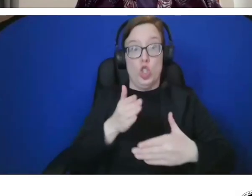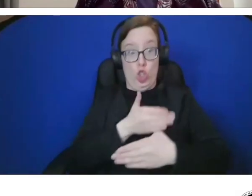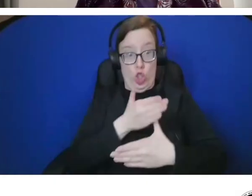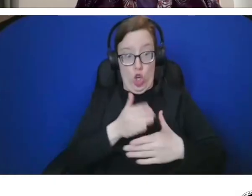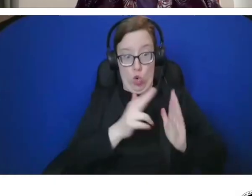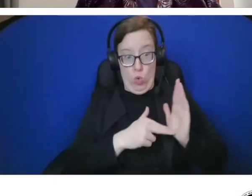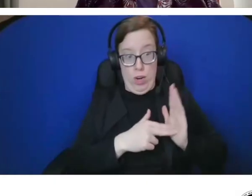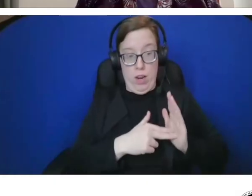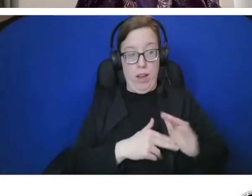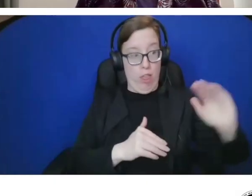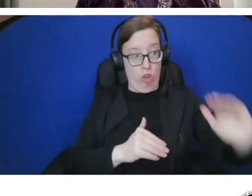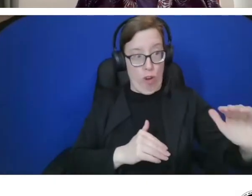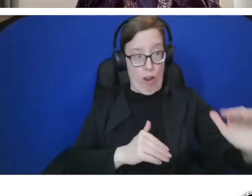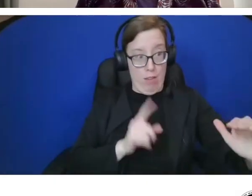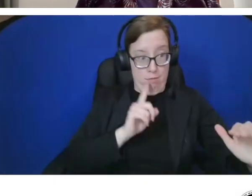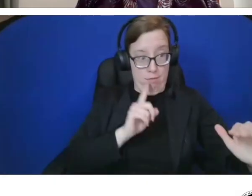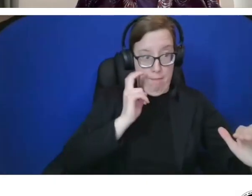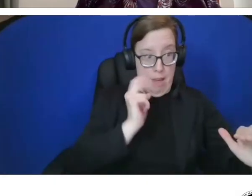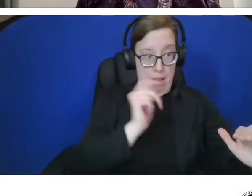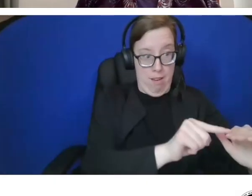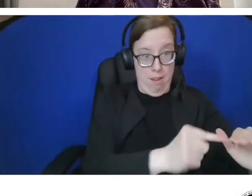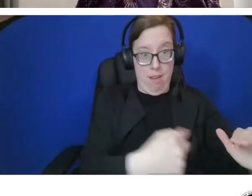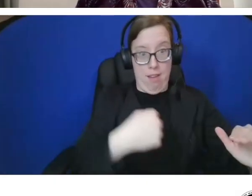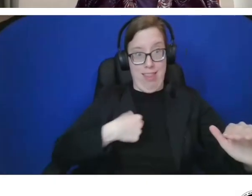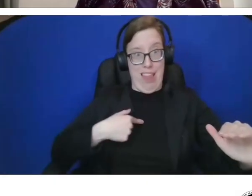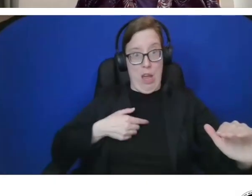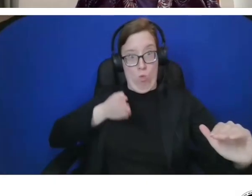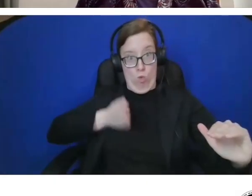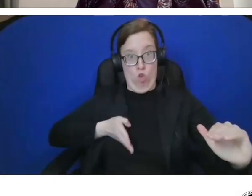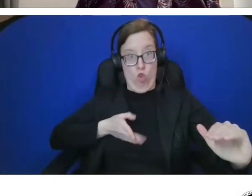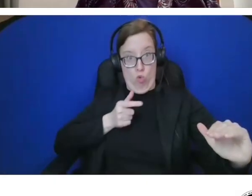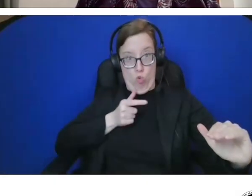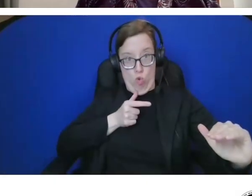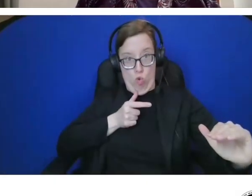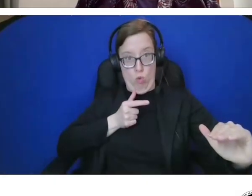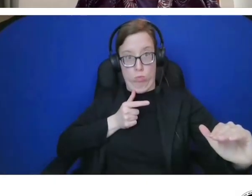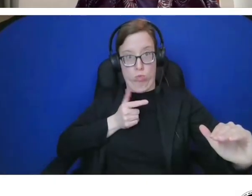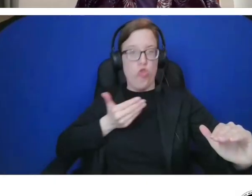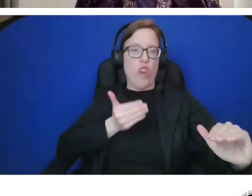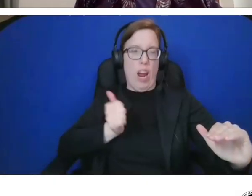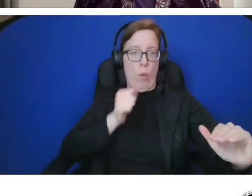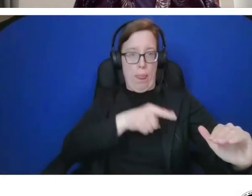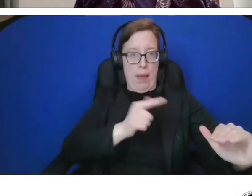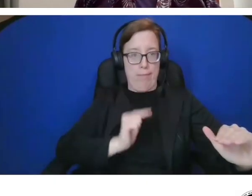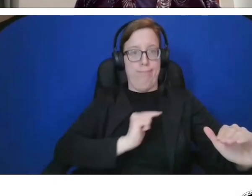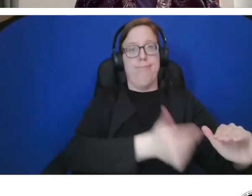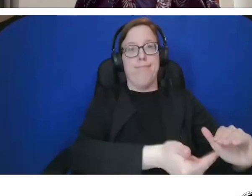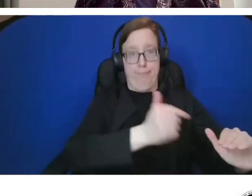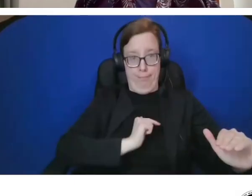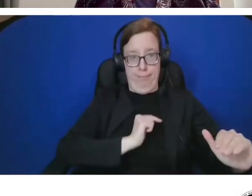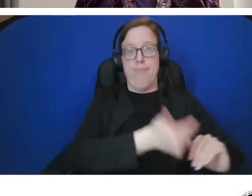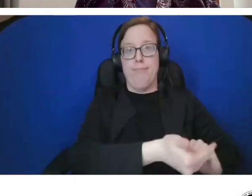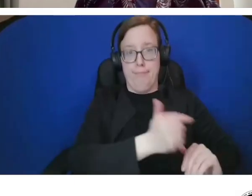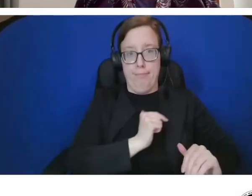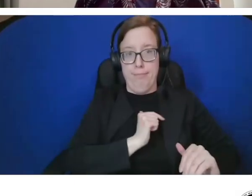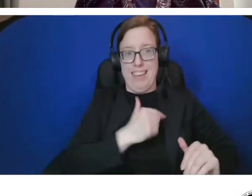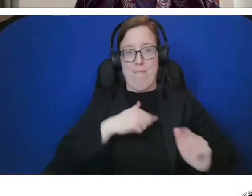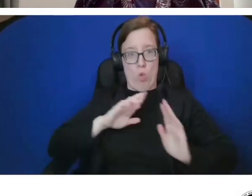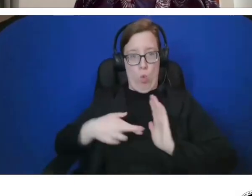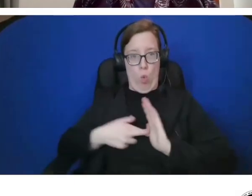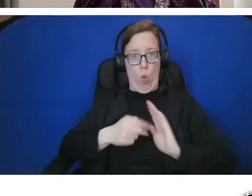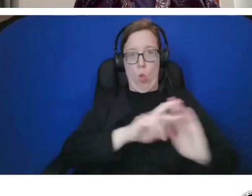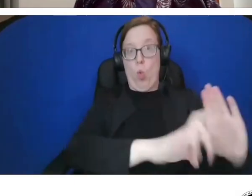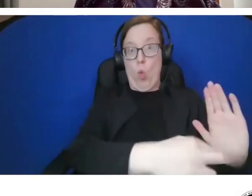shared reading, both the child who's deafblind and the person who's sharing with them in that literacy event have